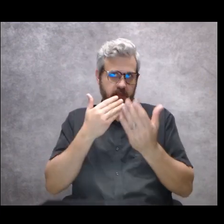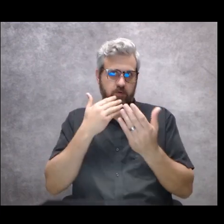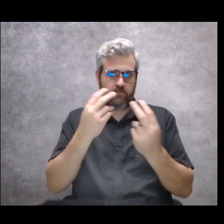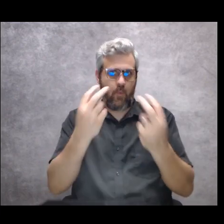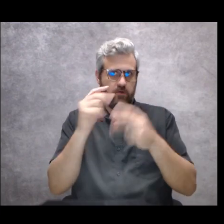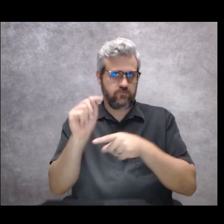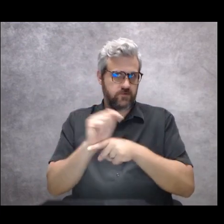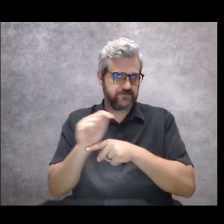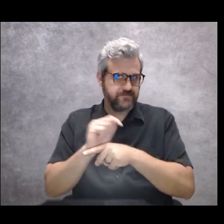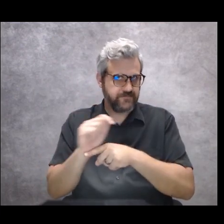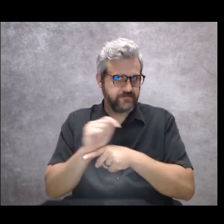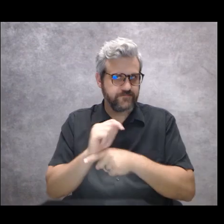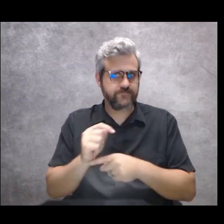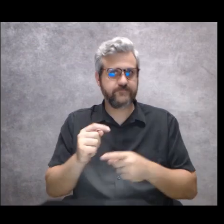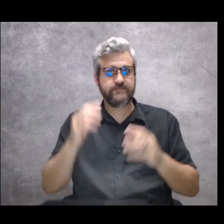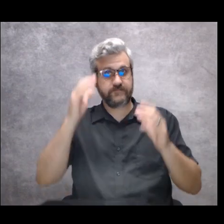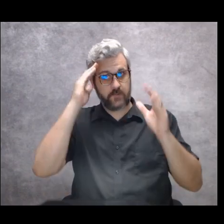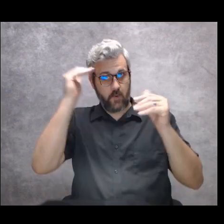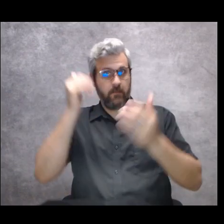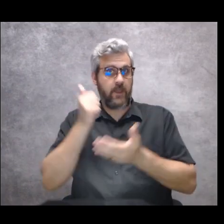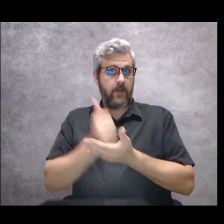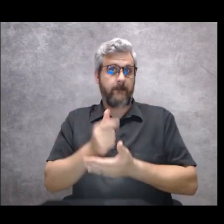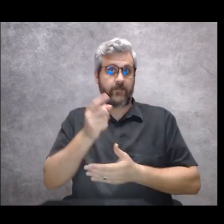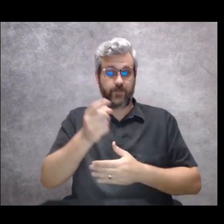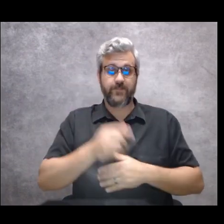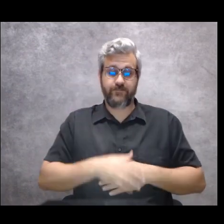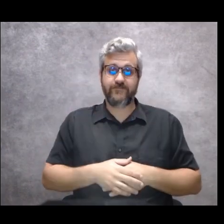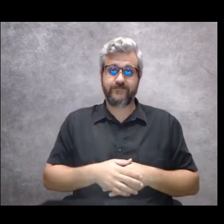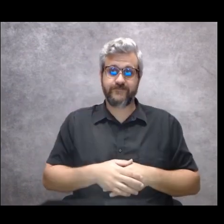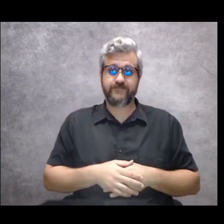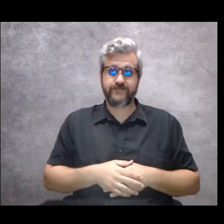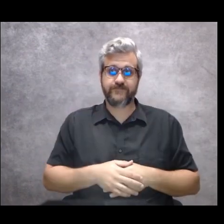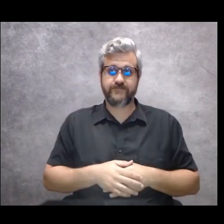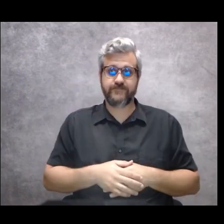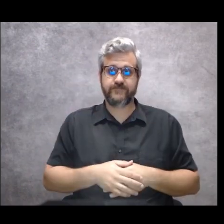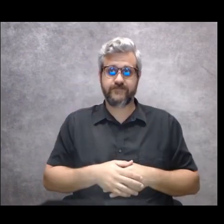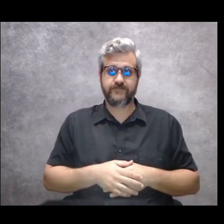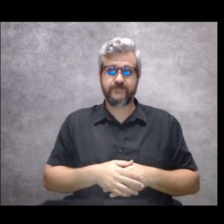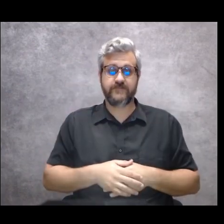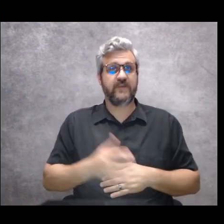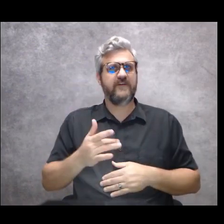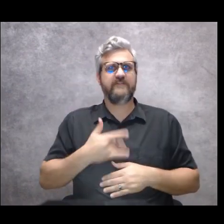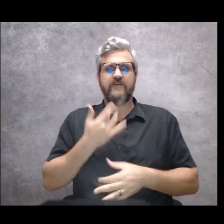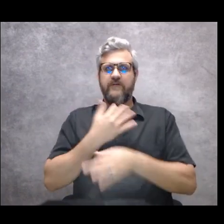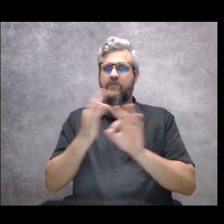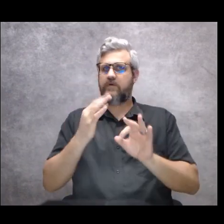for you. Feel free to contact me if you have any questions.